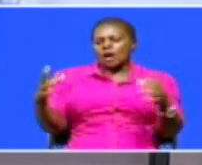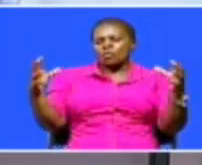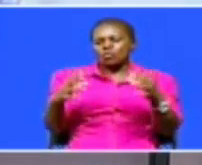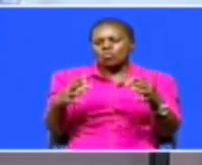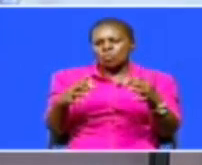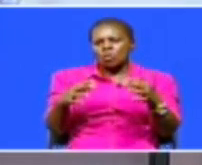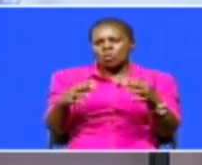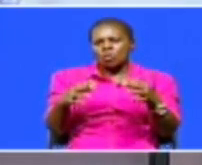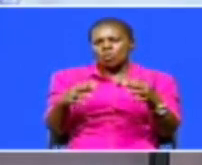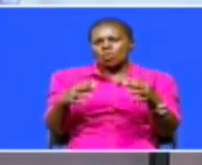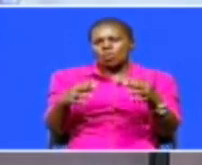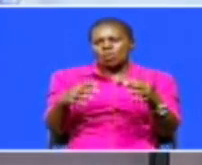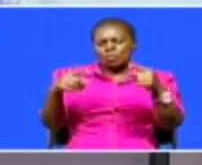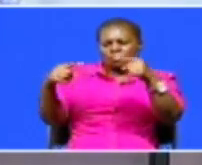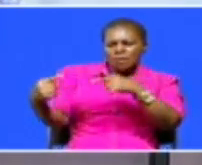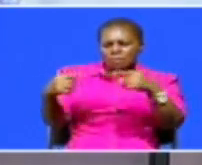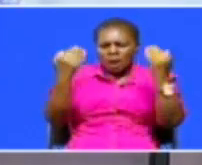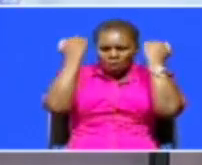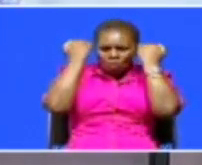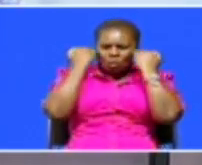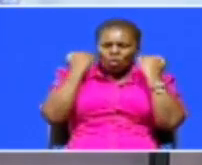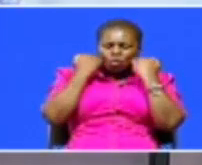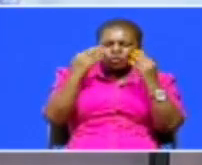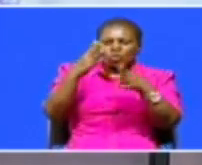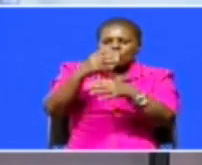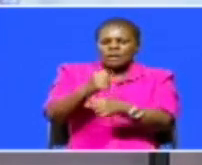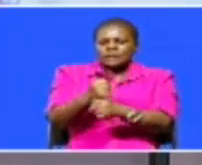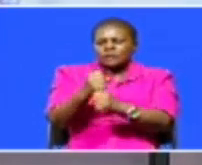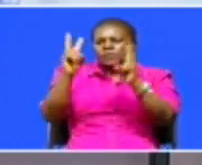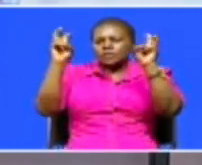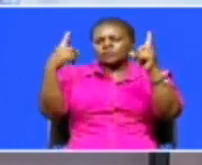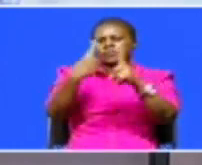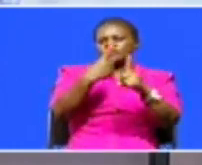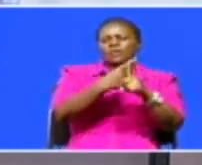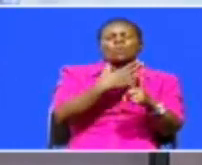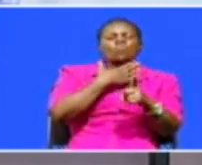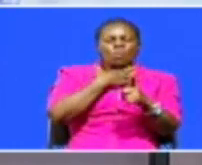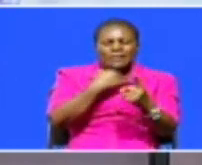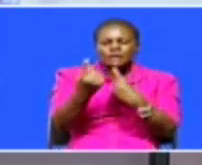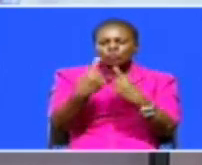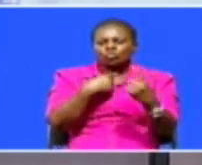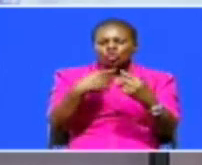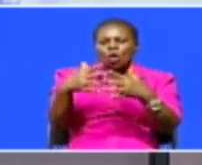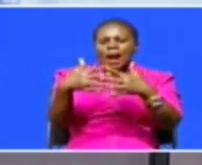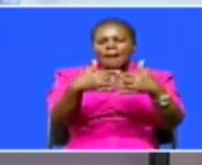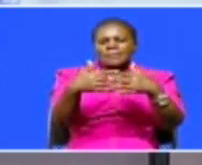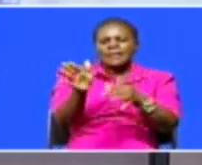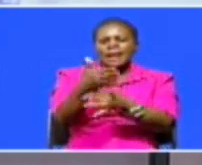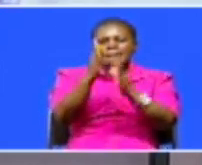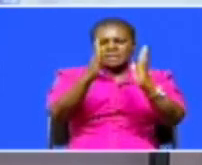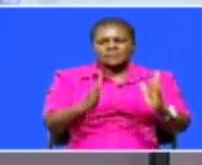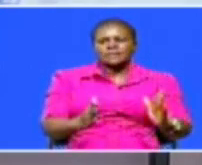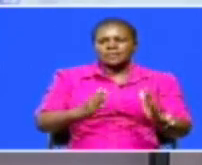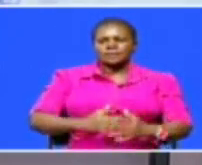for long been embroiled in a court battle with Delmonte over various issues and successfully sought to address the ambassador. Here is